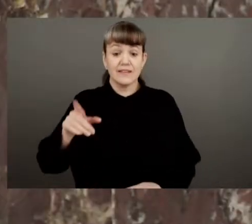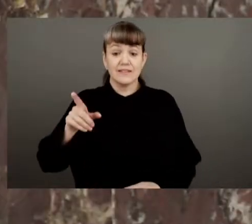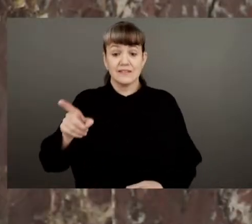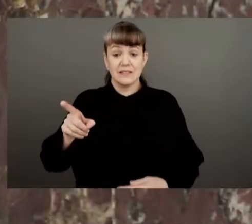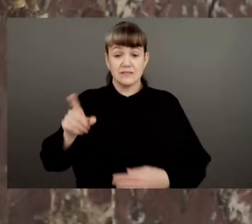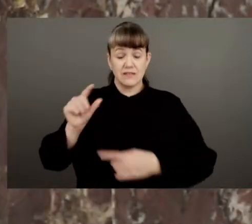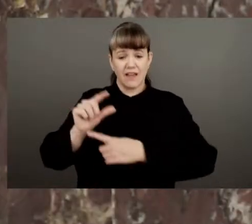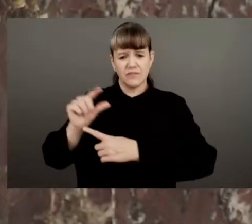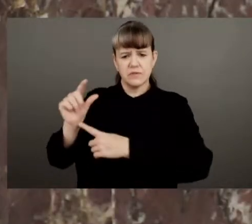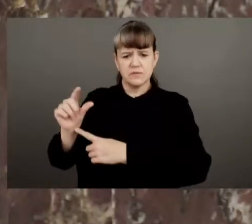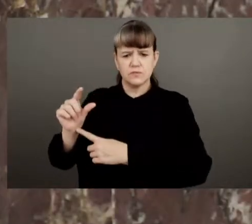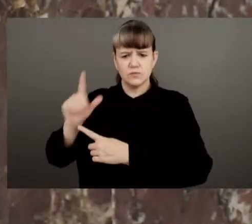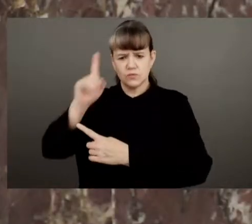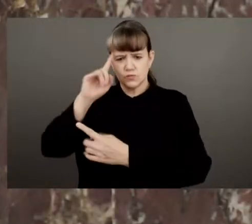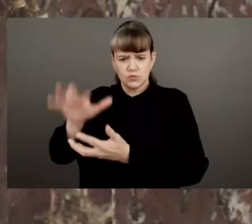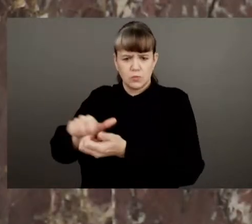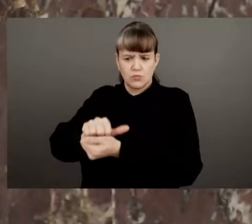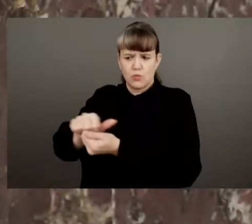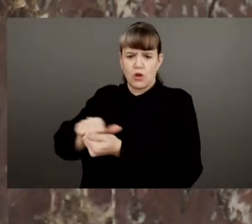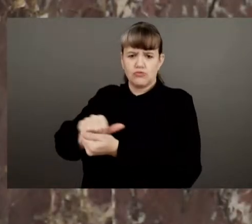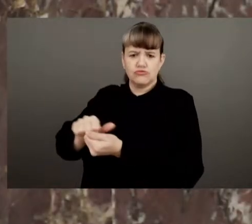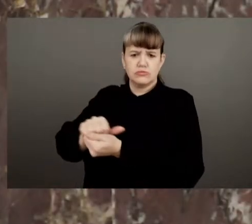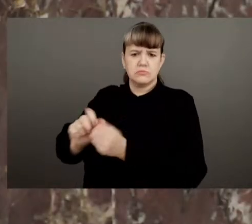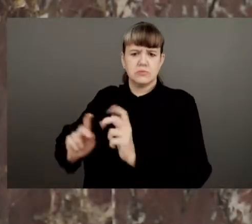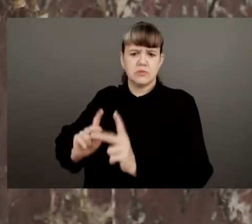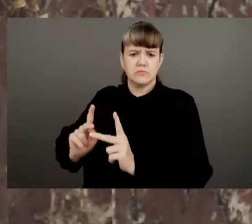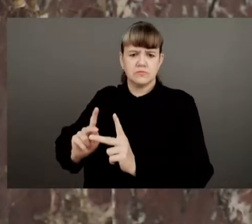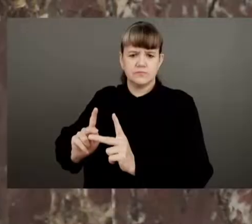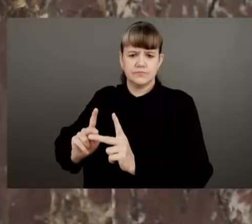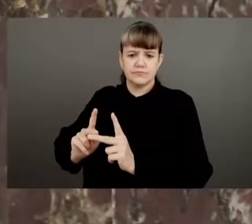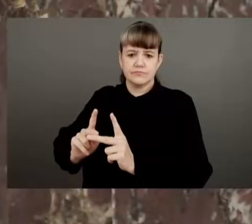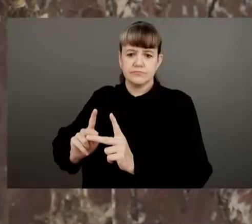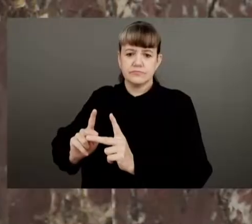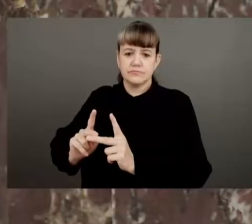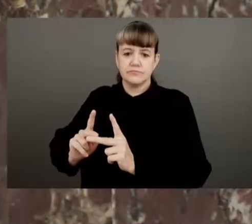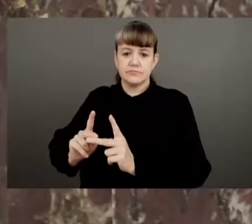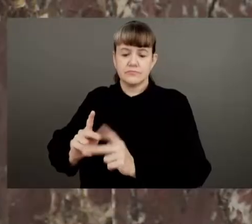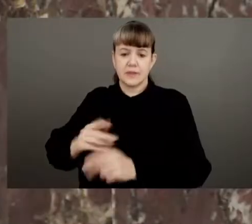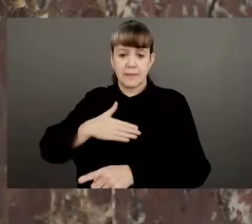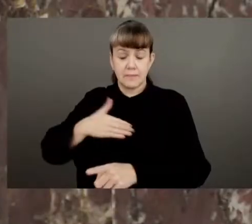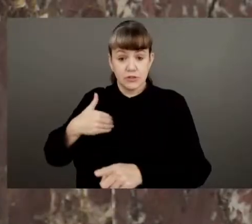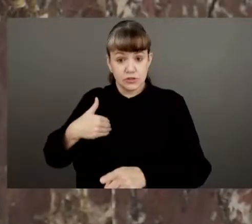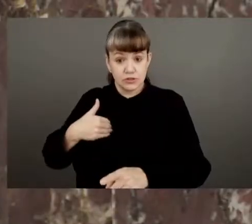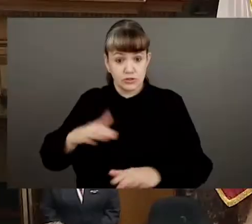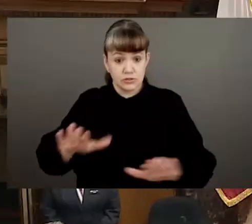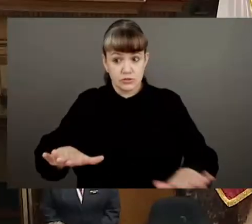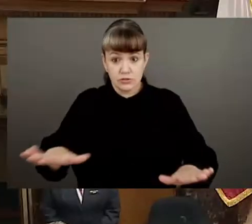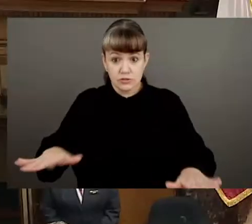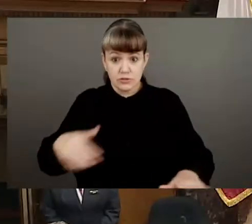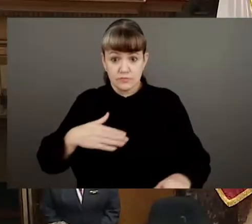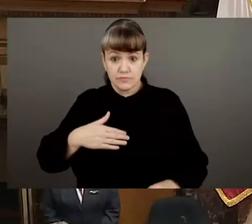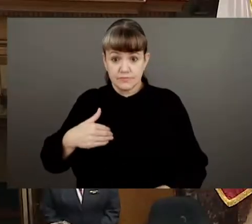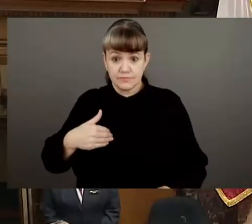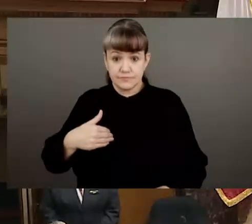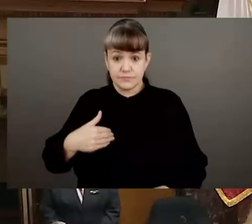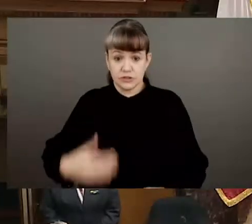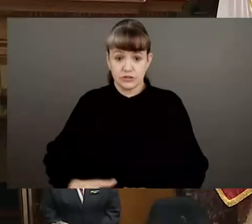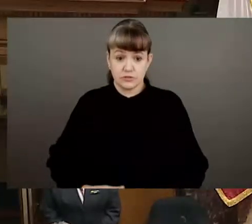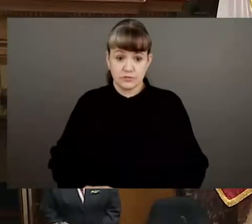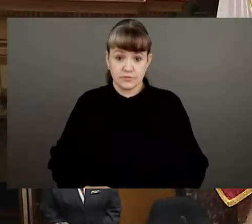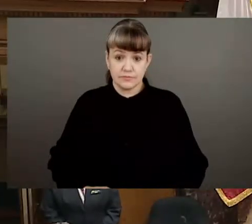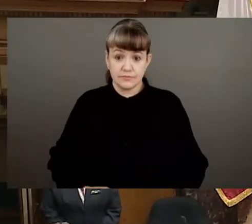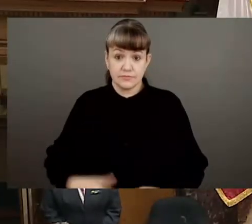quote, challenge and decenter colonial structures, knowledge systems, and hierarchies. Member, the